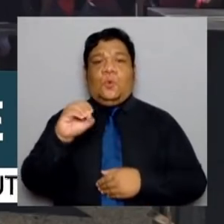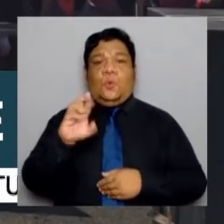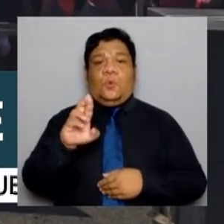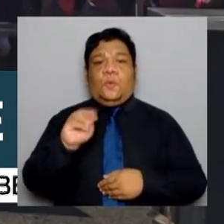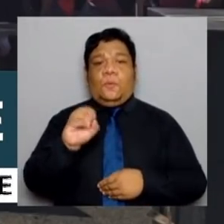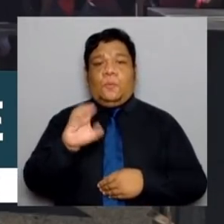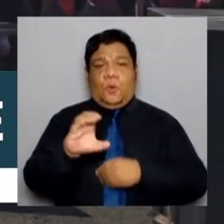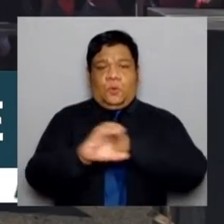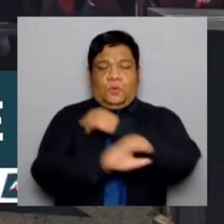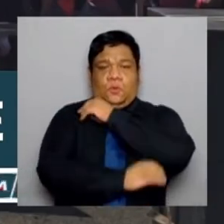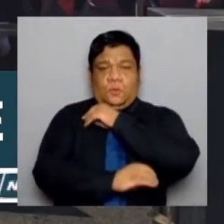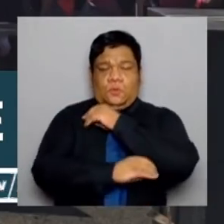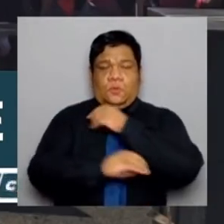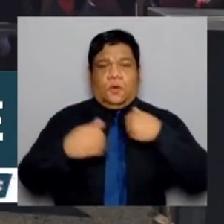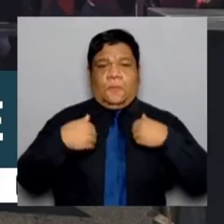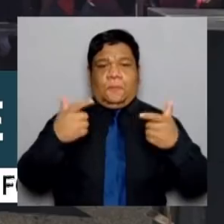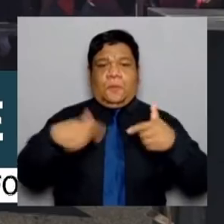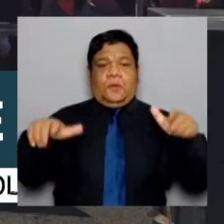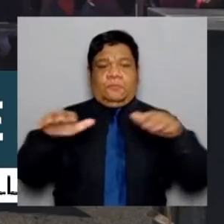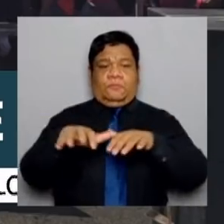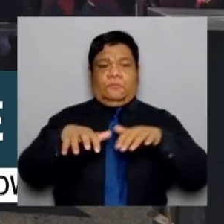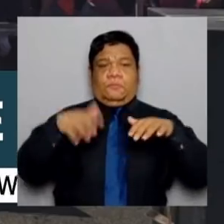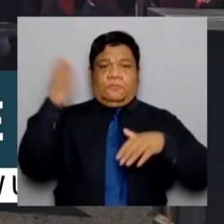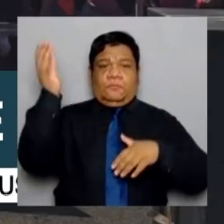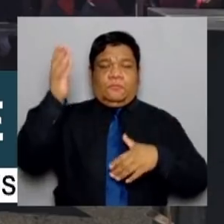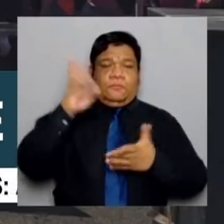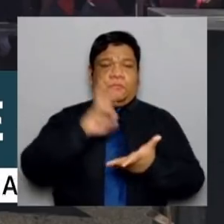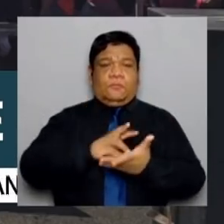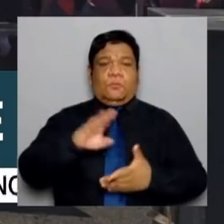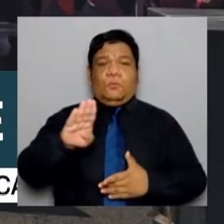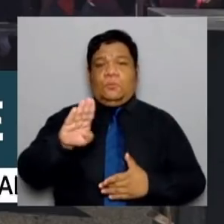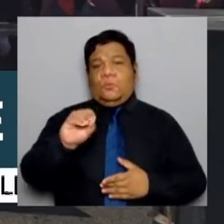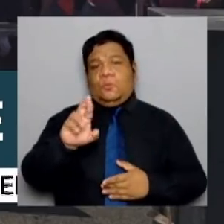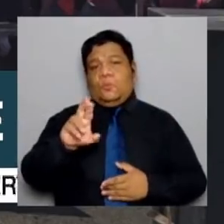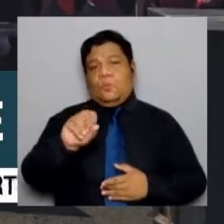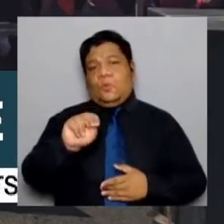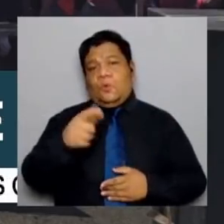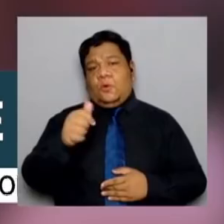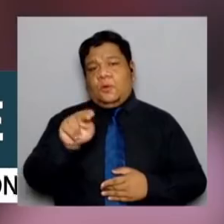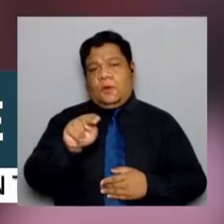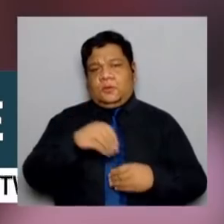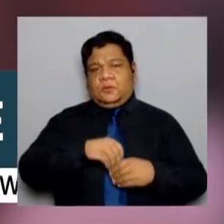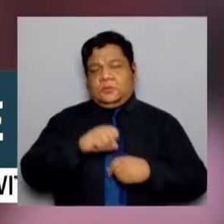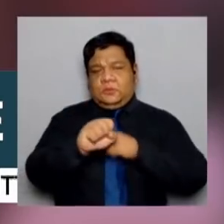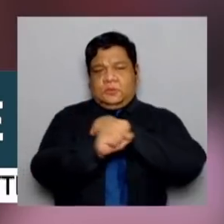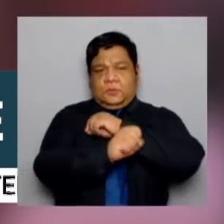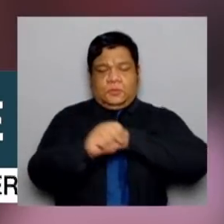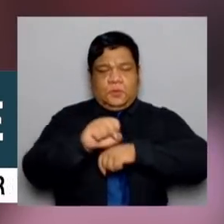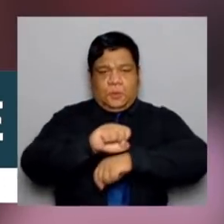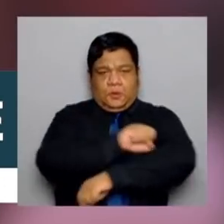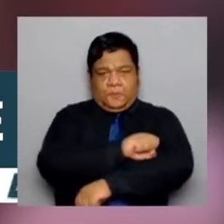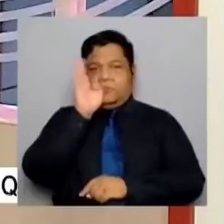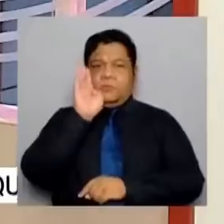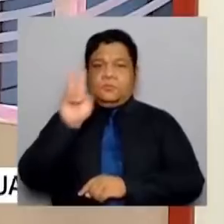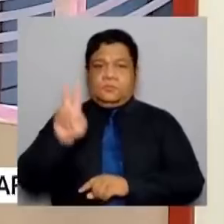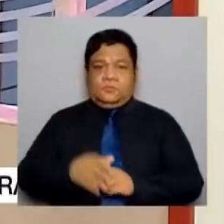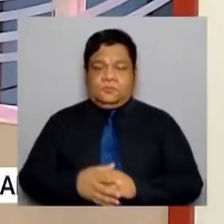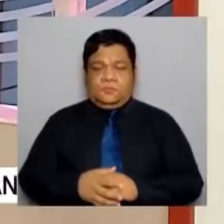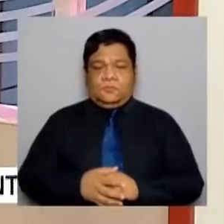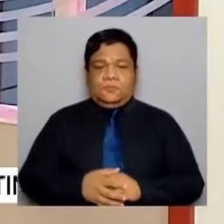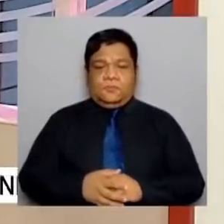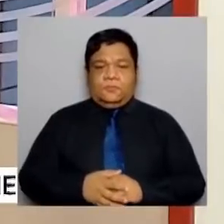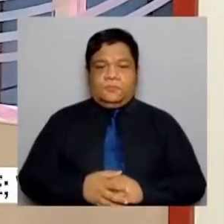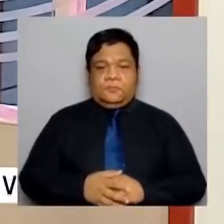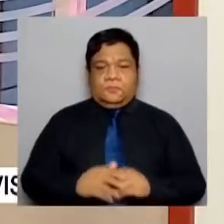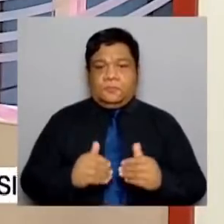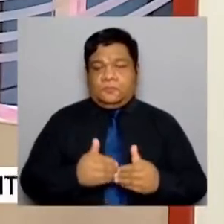grand people's rally in Borongan in eastern Samar province. Back to you, Carmina. Thanks a lot, Adrian Ayalin. The camp of